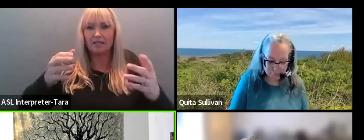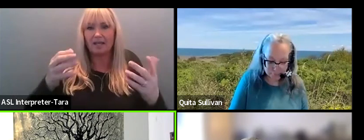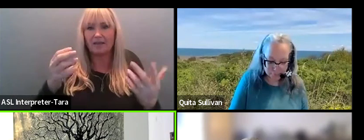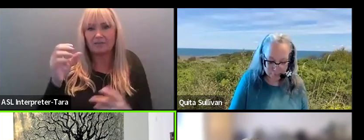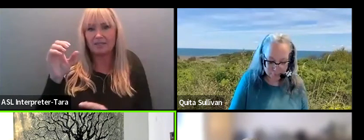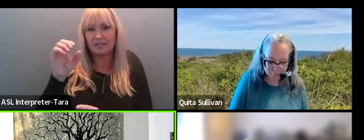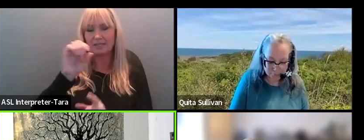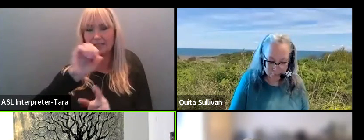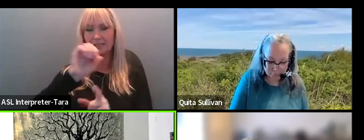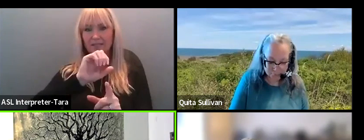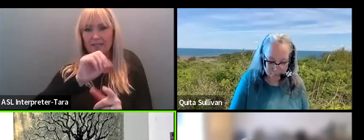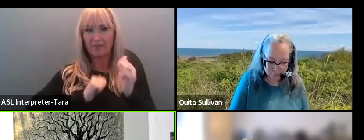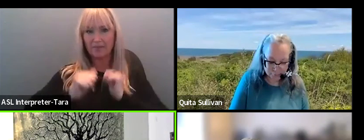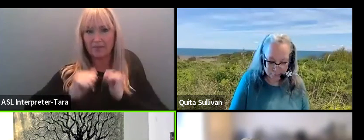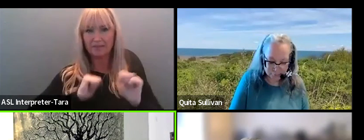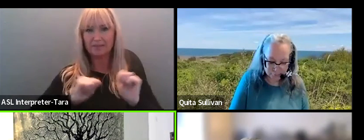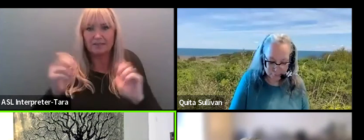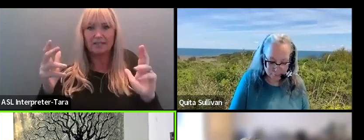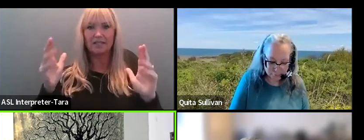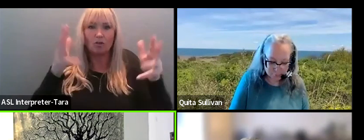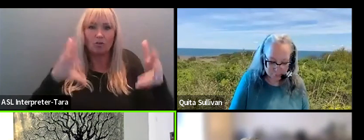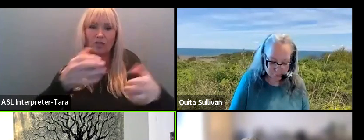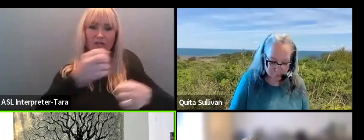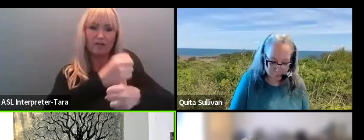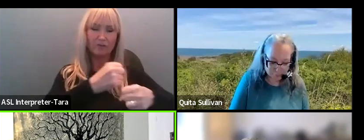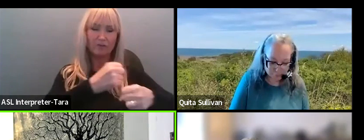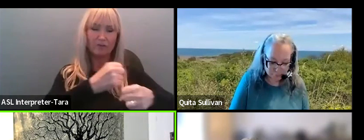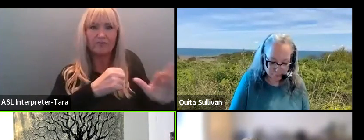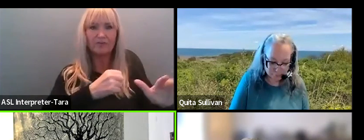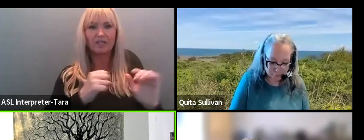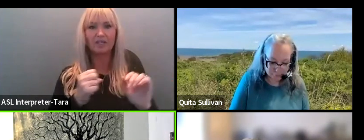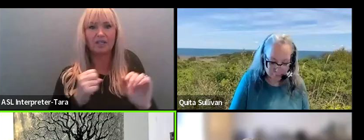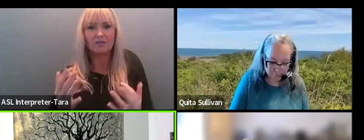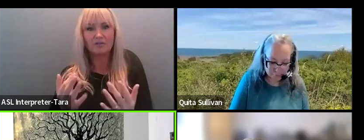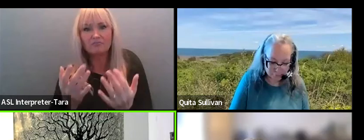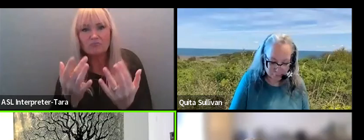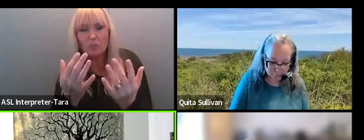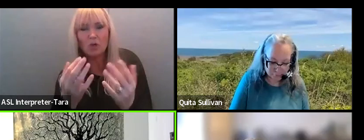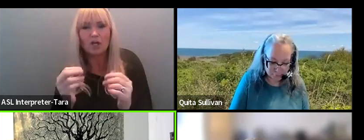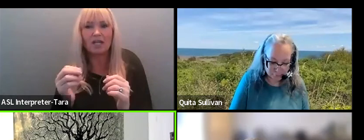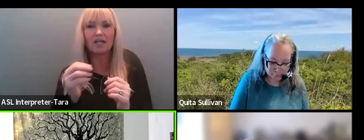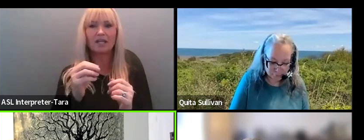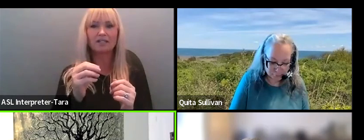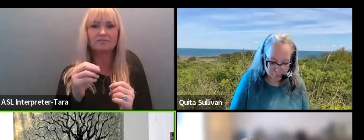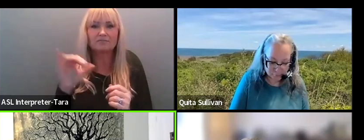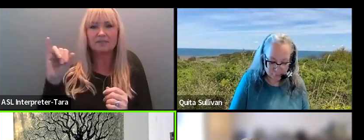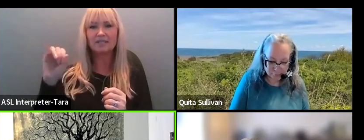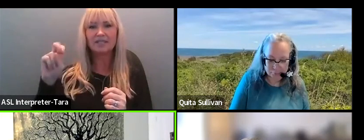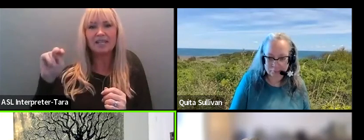you know, there's incense burning, there's coffee still being made, was to speak to sort of the